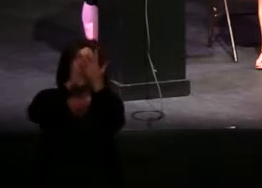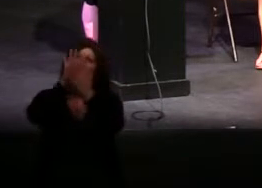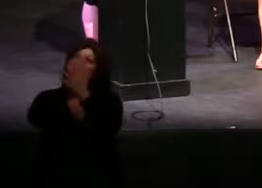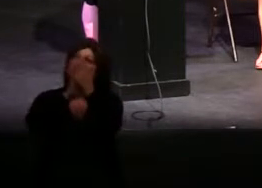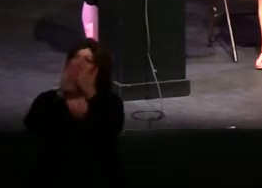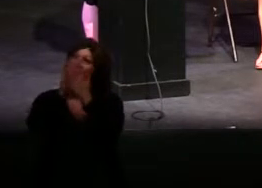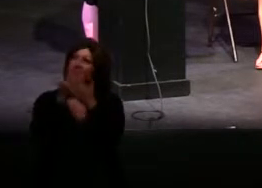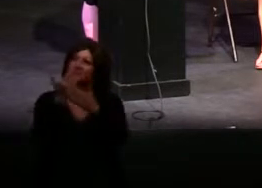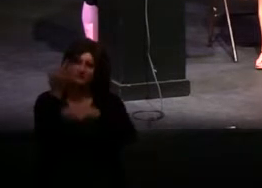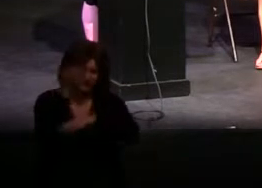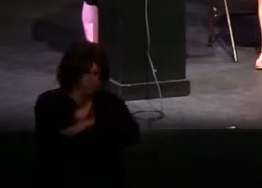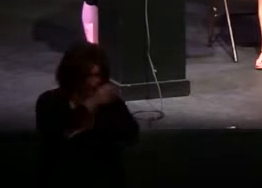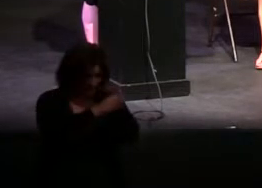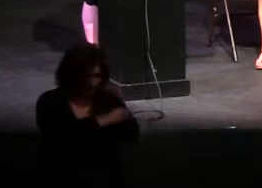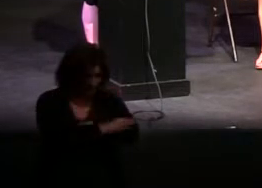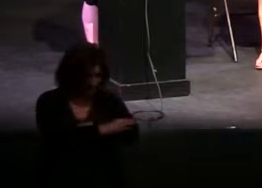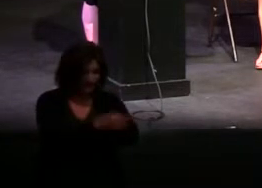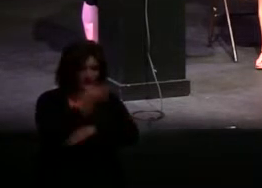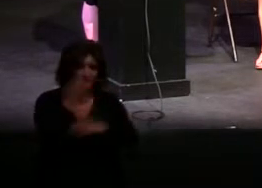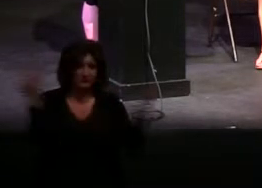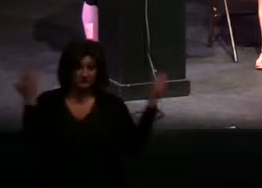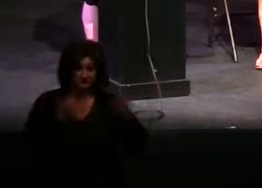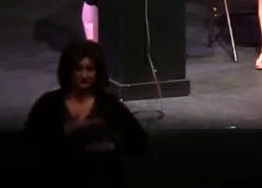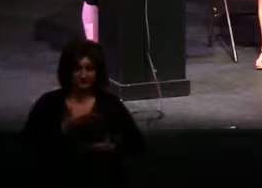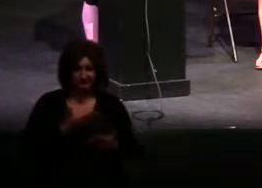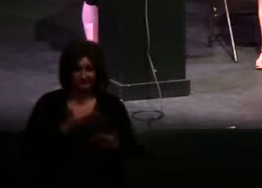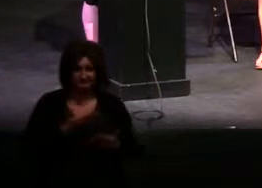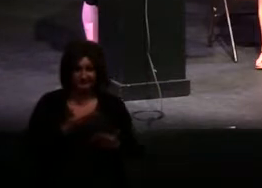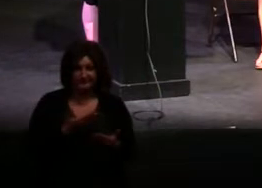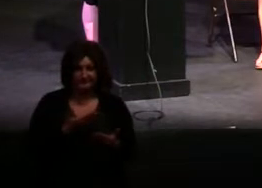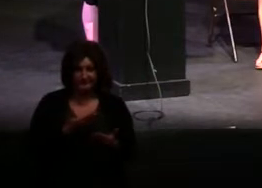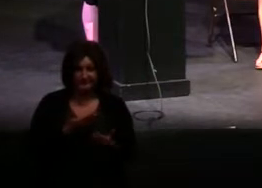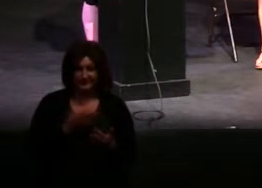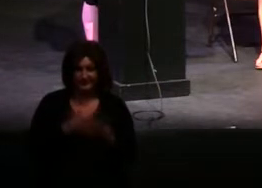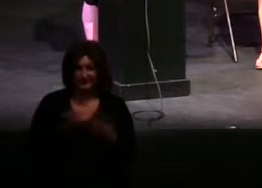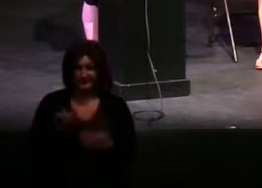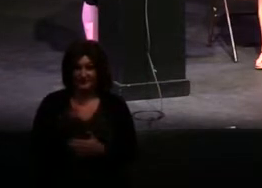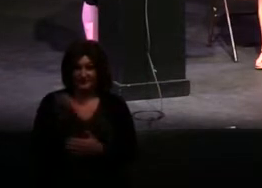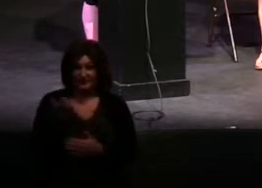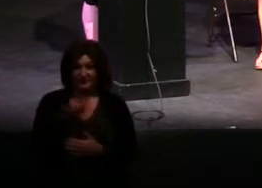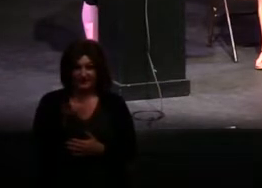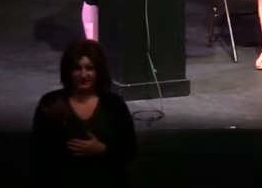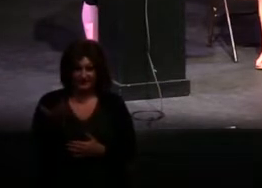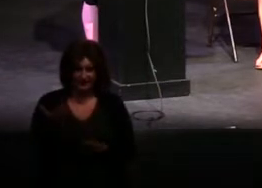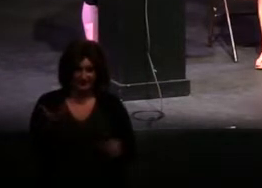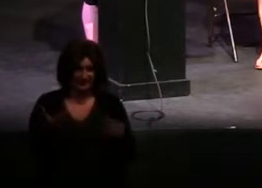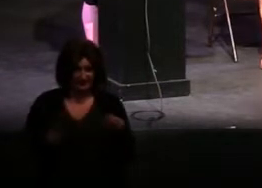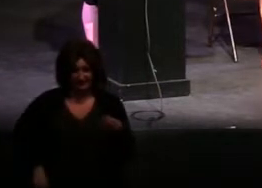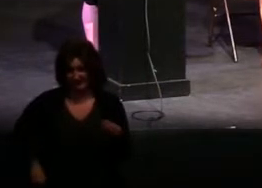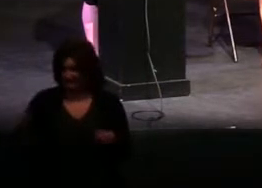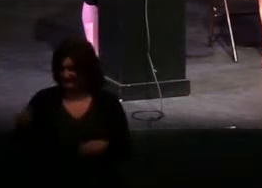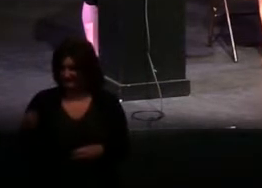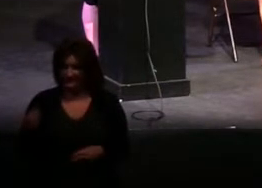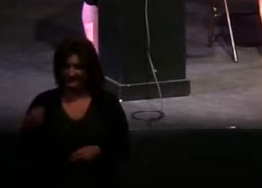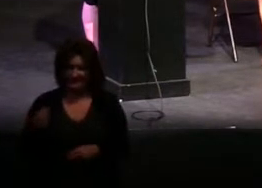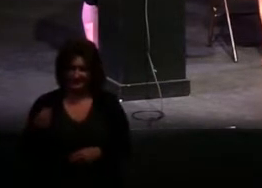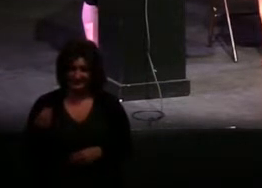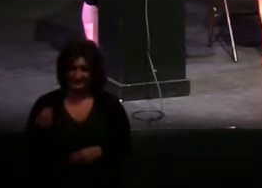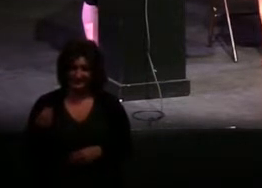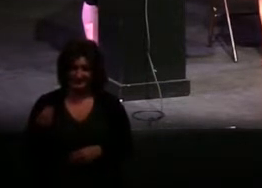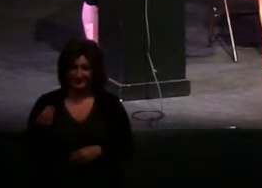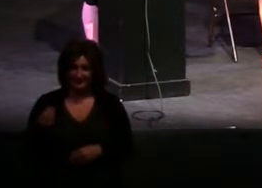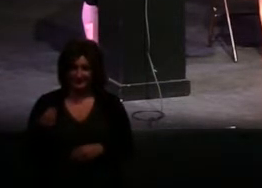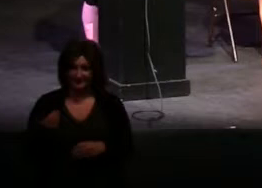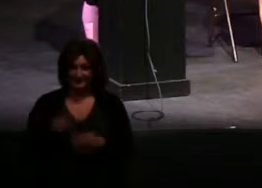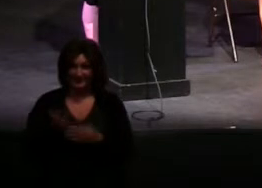was nearing sunset, and soon it would be dusk. So my mother put away the packet of seeds to plant for the